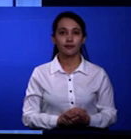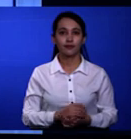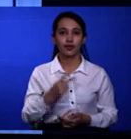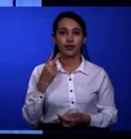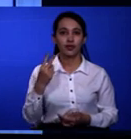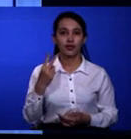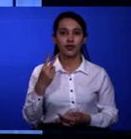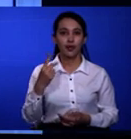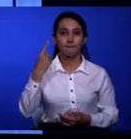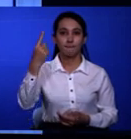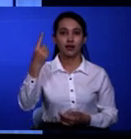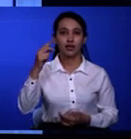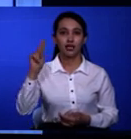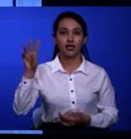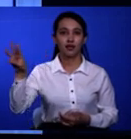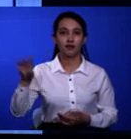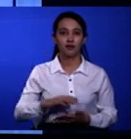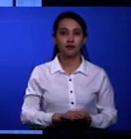2 dan 1 kilometr.